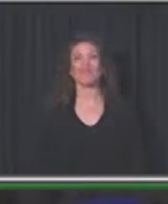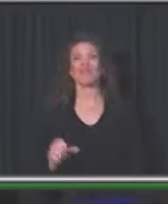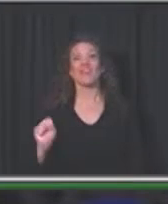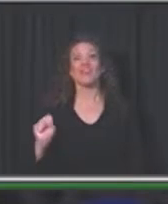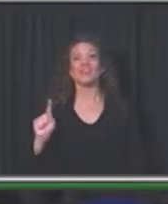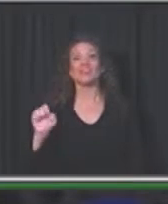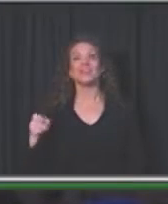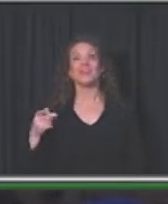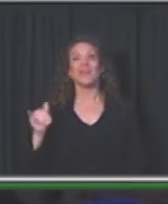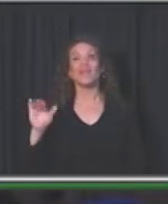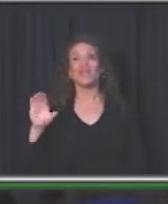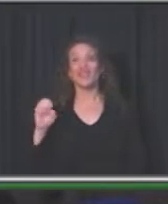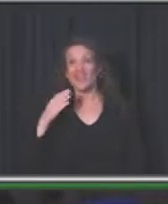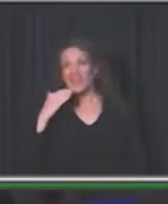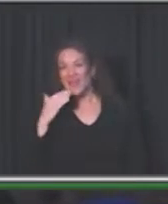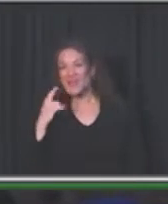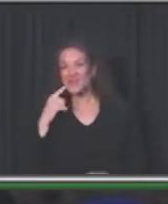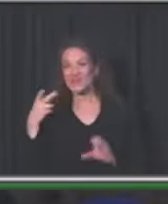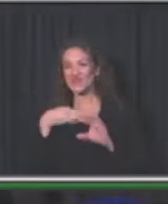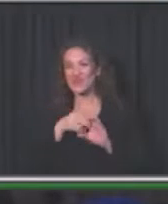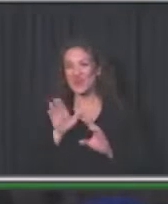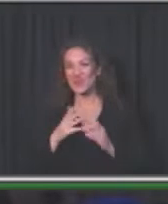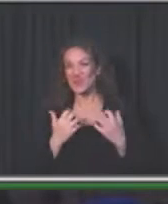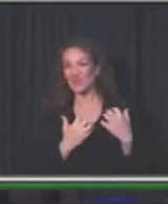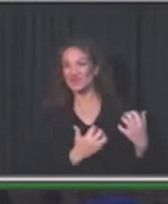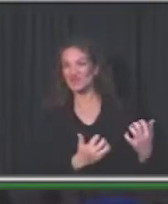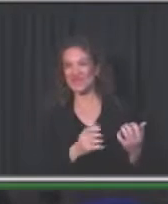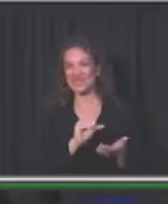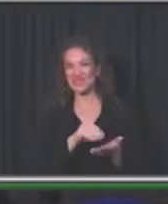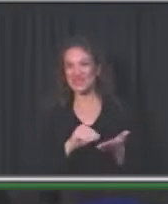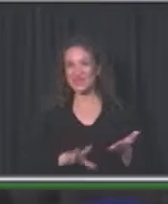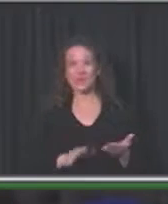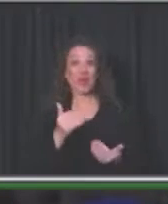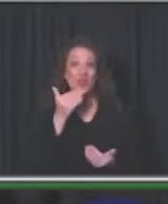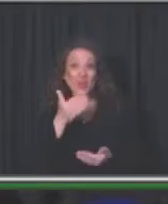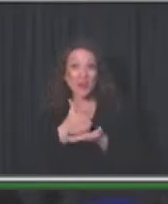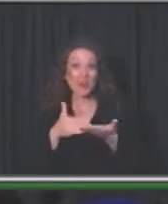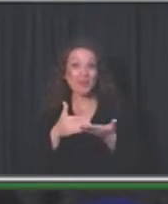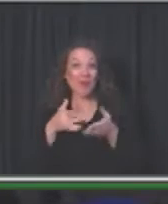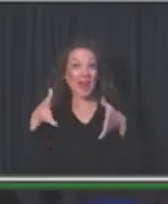Stephanie, thank you. And join your fellow students. You're the good part's still coming.